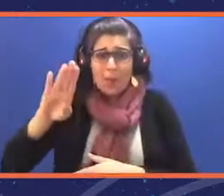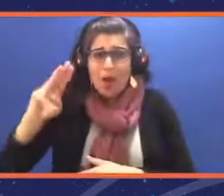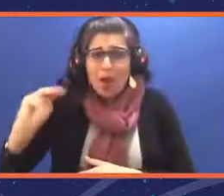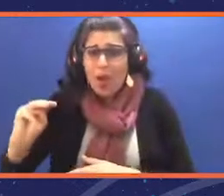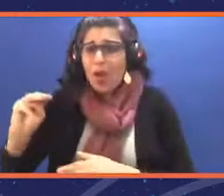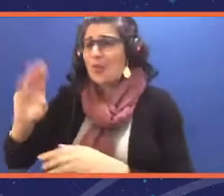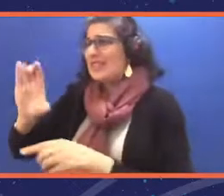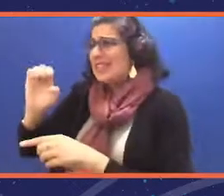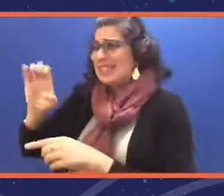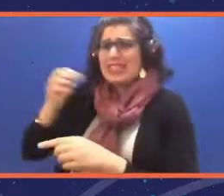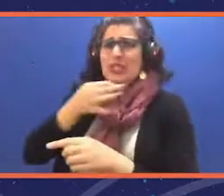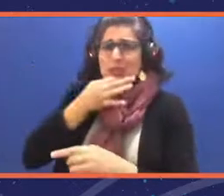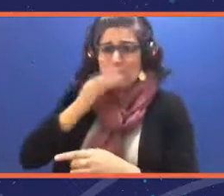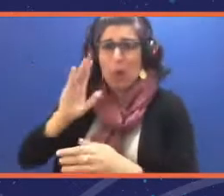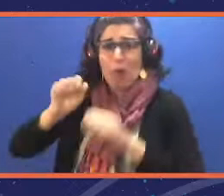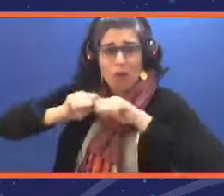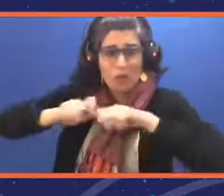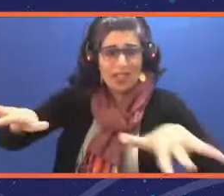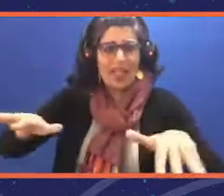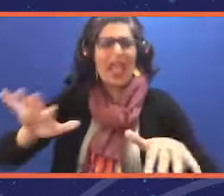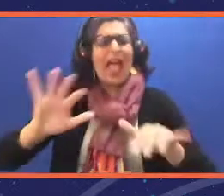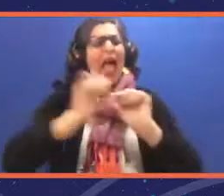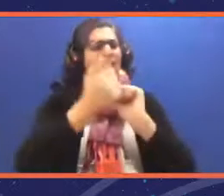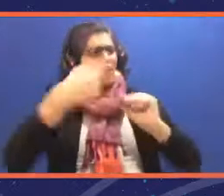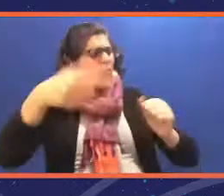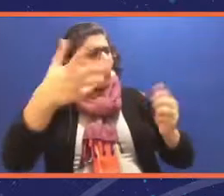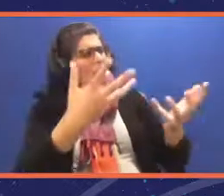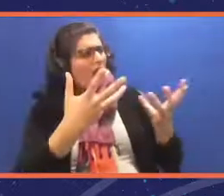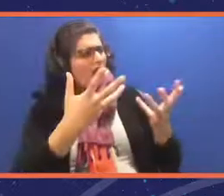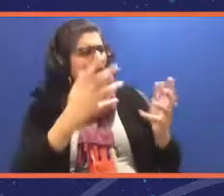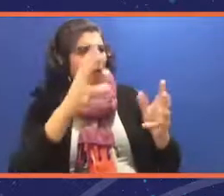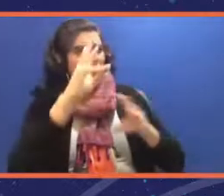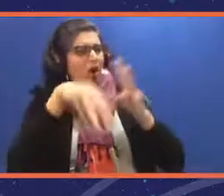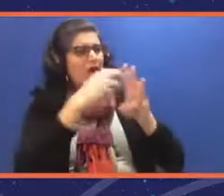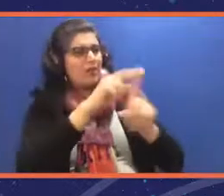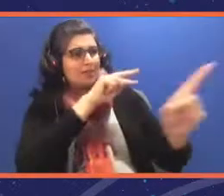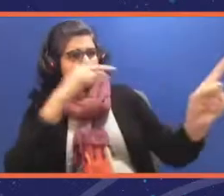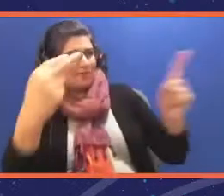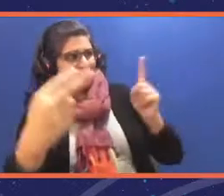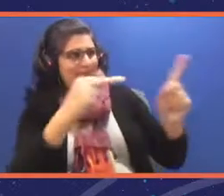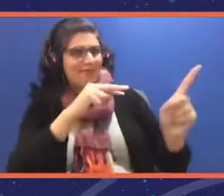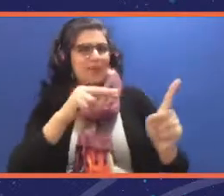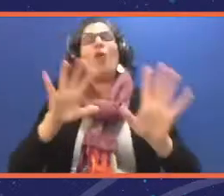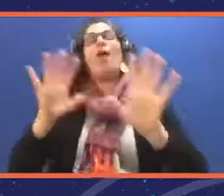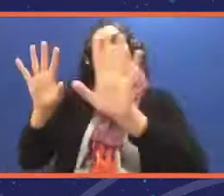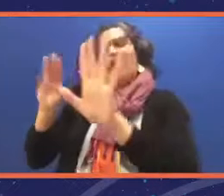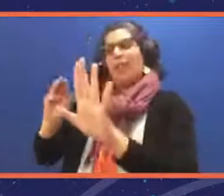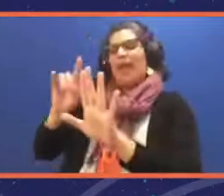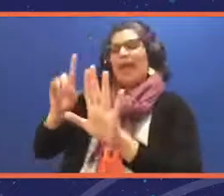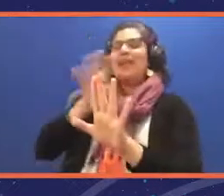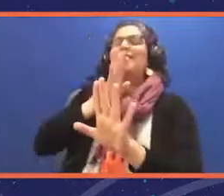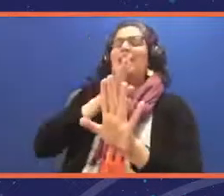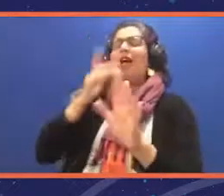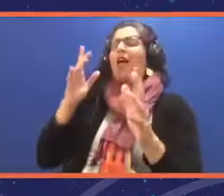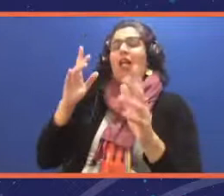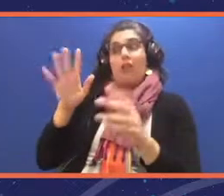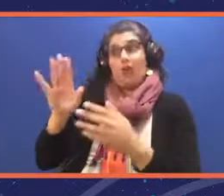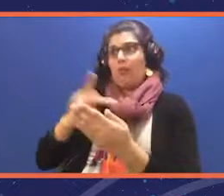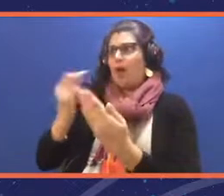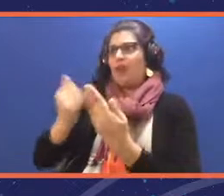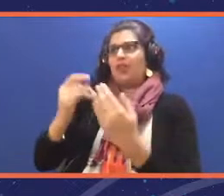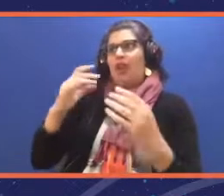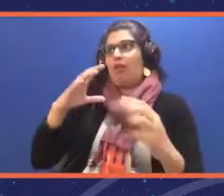this creation? Yeah, I got to shout Cece out too. Like, the project just sounds incredible. And also, I